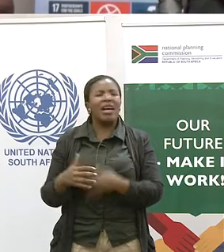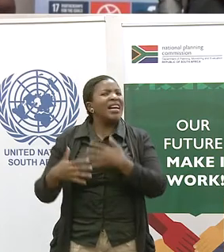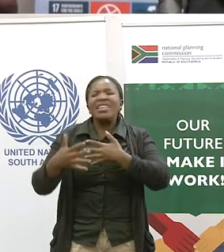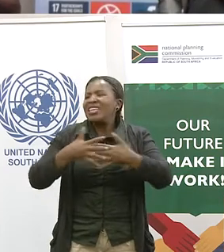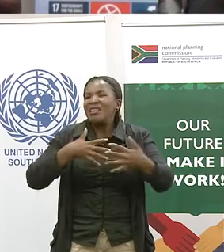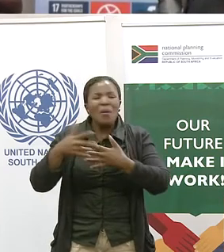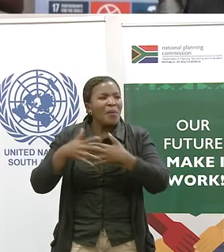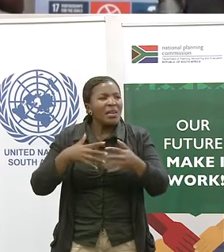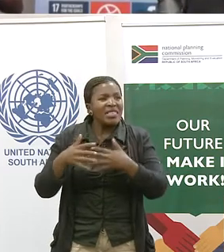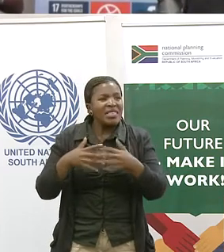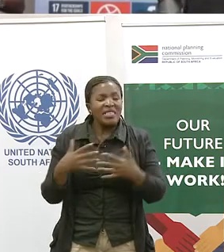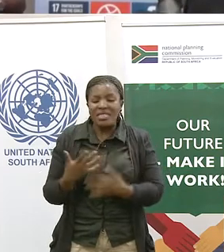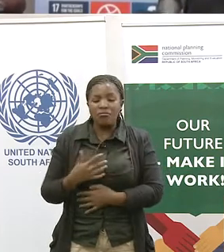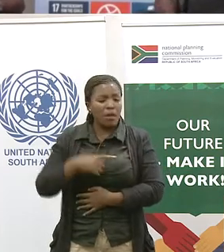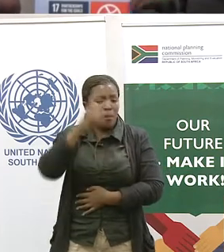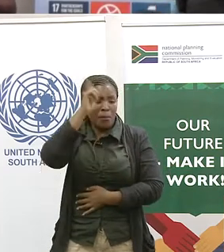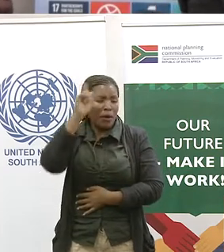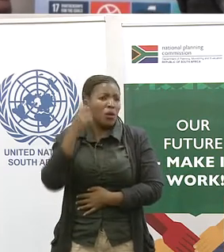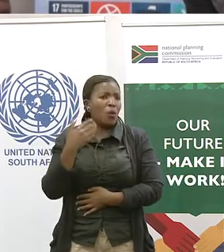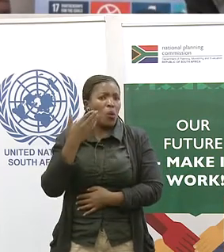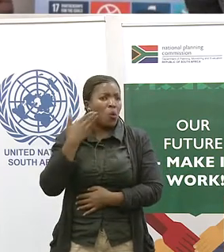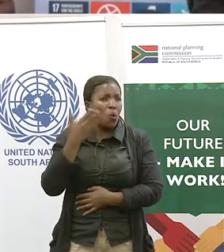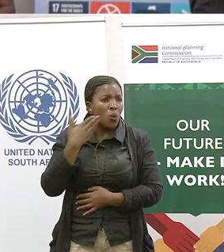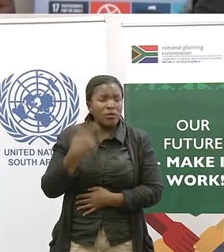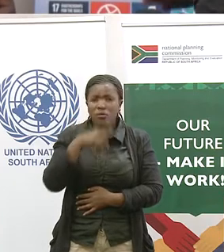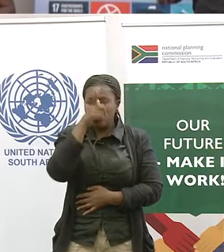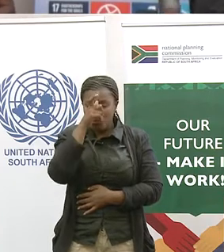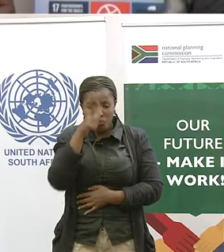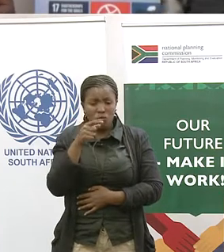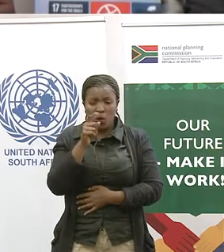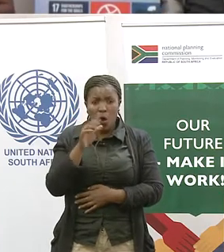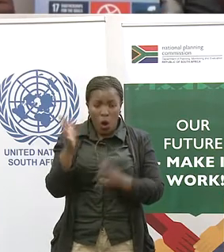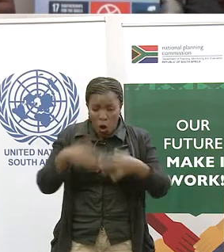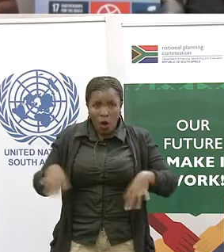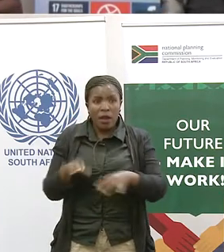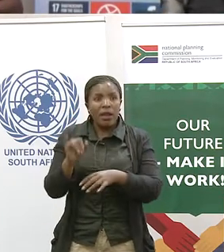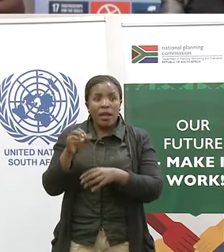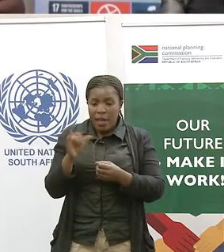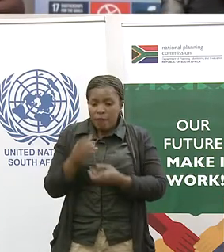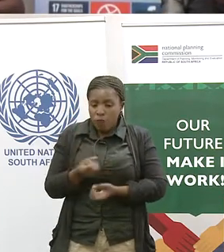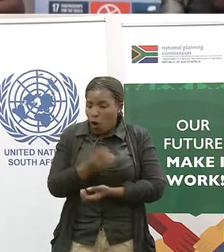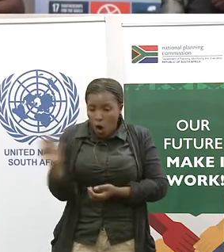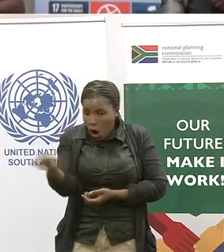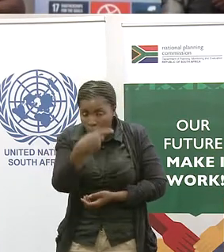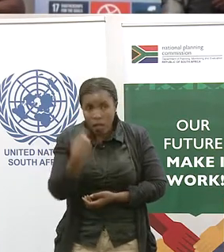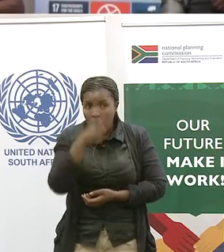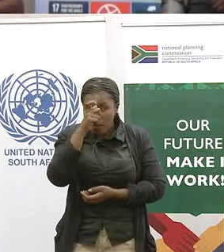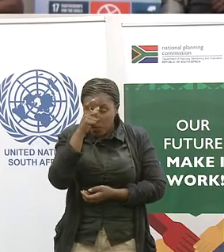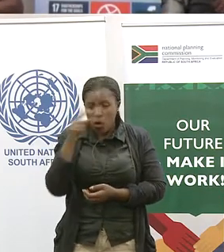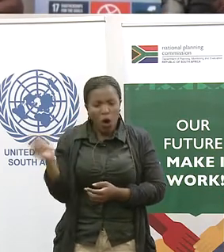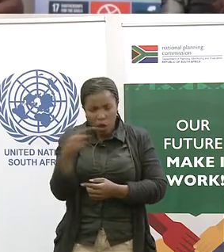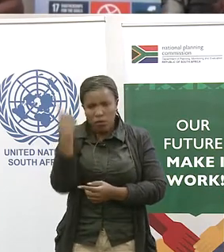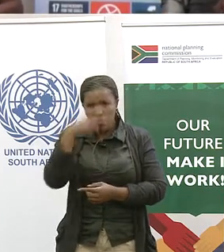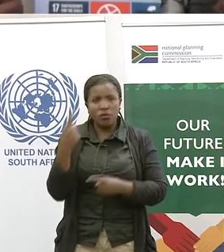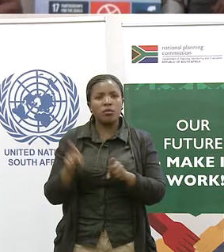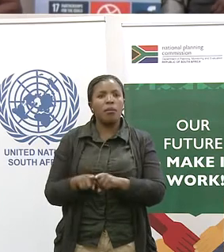colored person standing right before me, and you wouldn't know what race we were. But because of albinism, it doesn't really matter